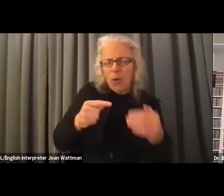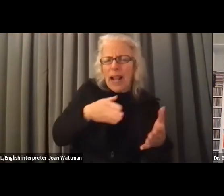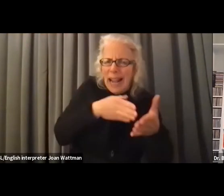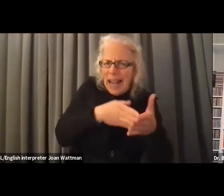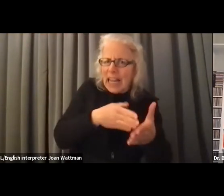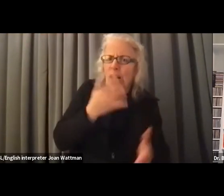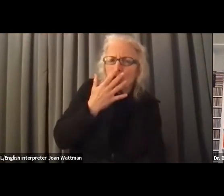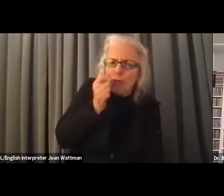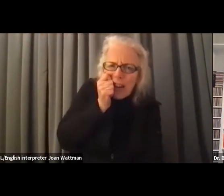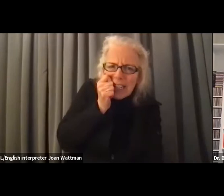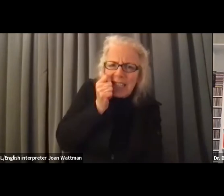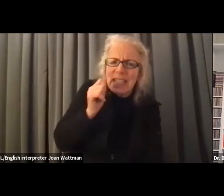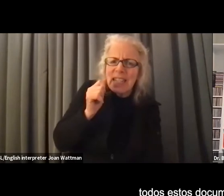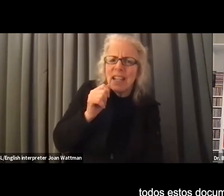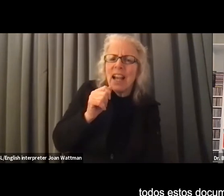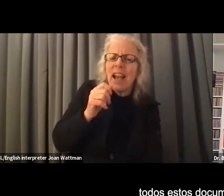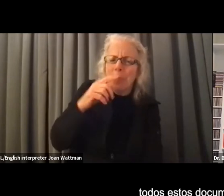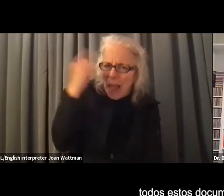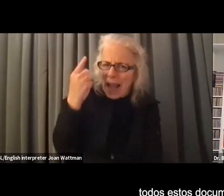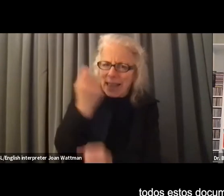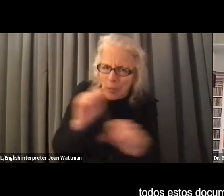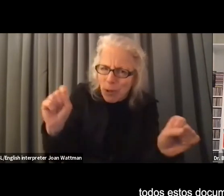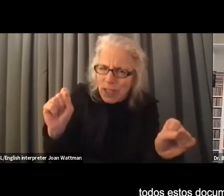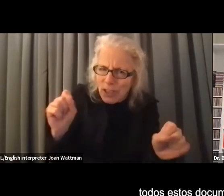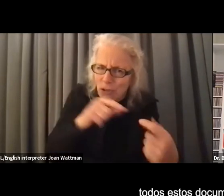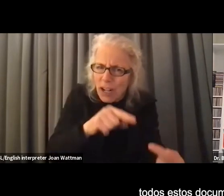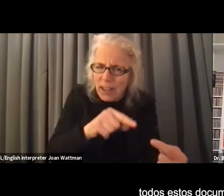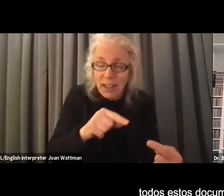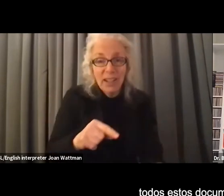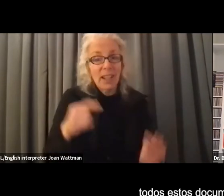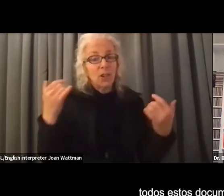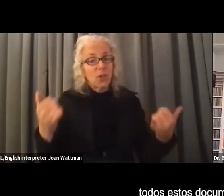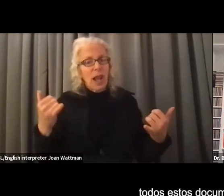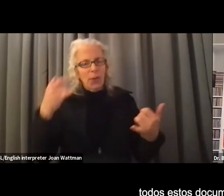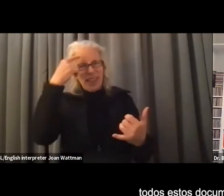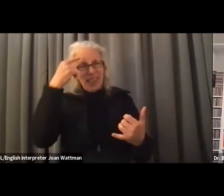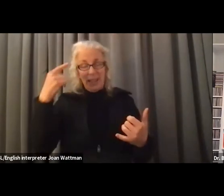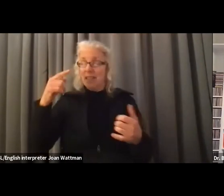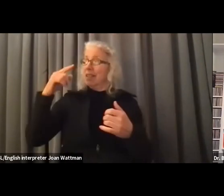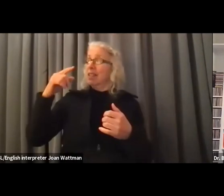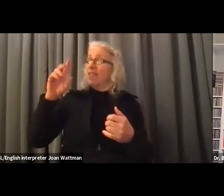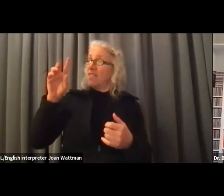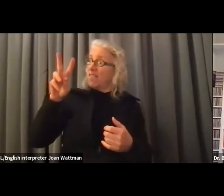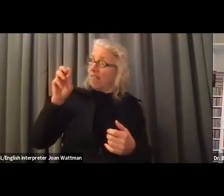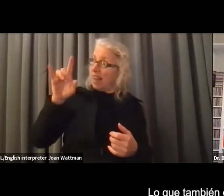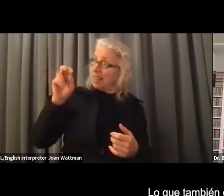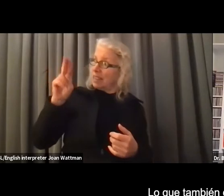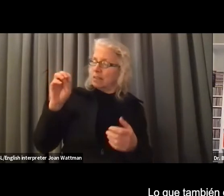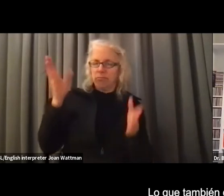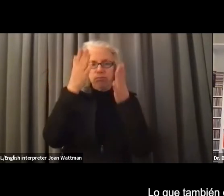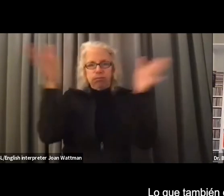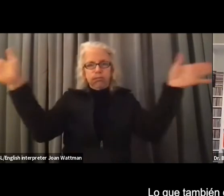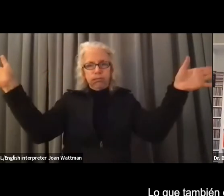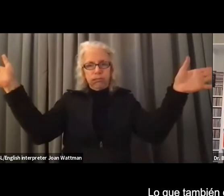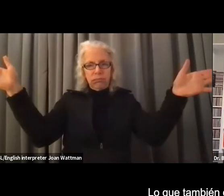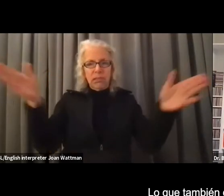liberation struggle. All of these documents speak to state violence in the broadest sense. But what I also